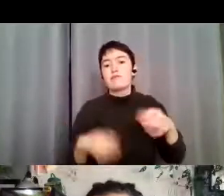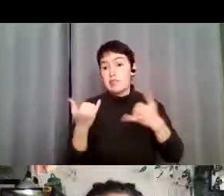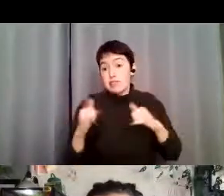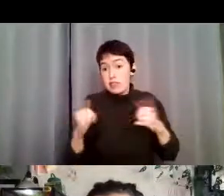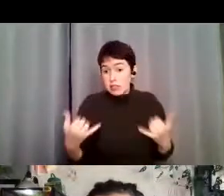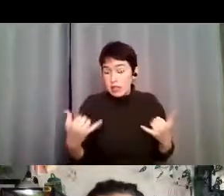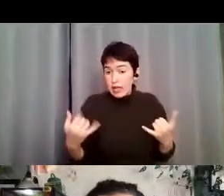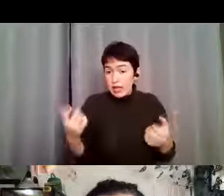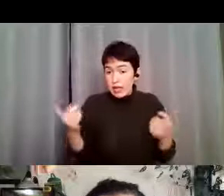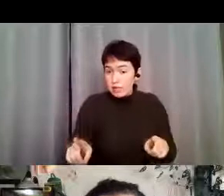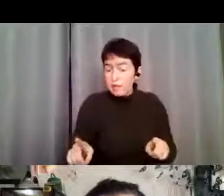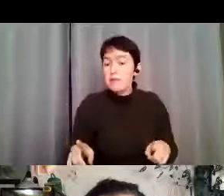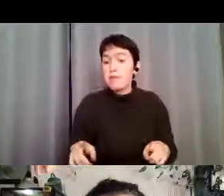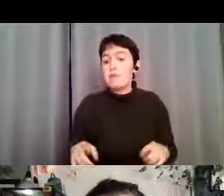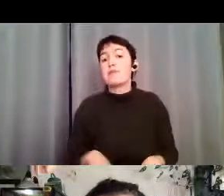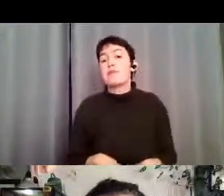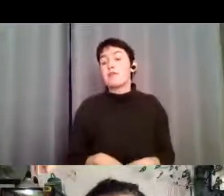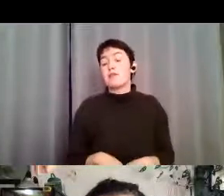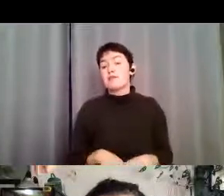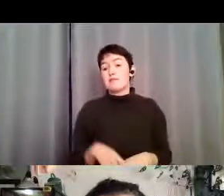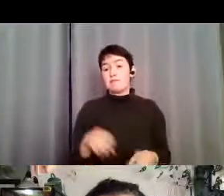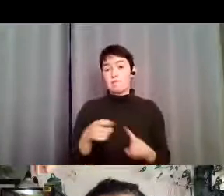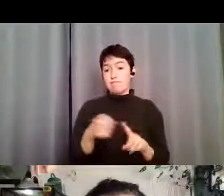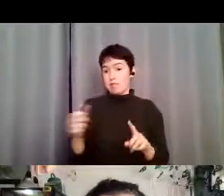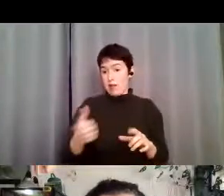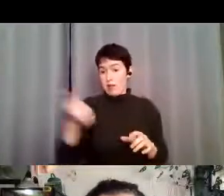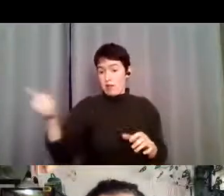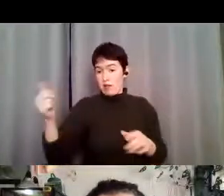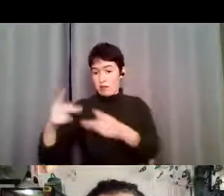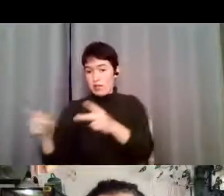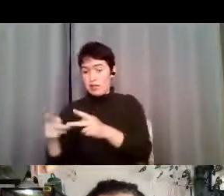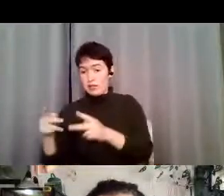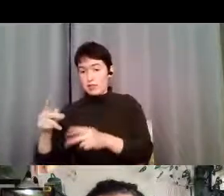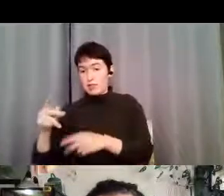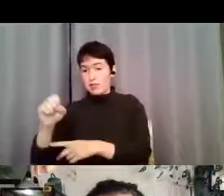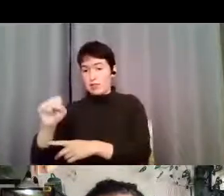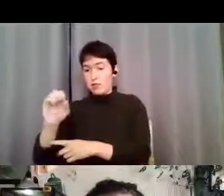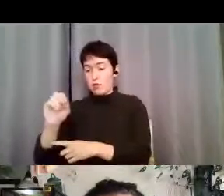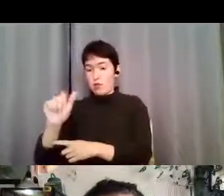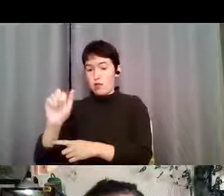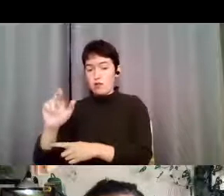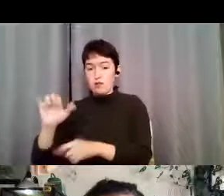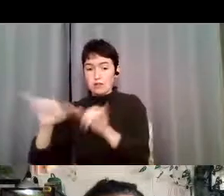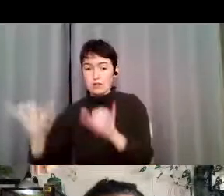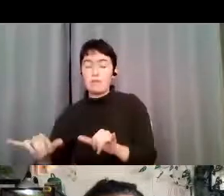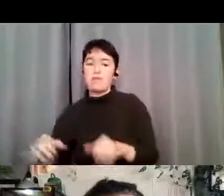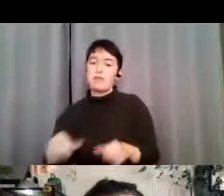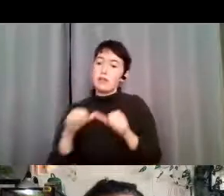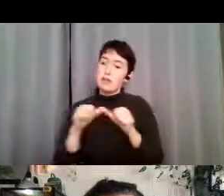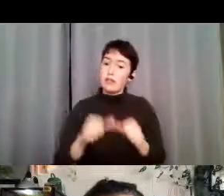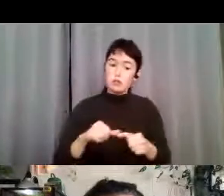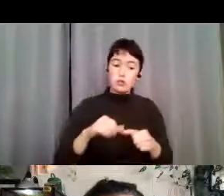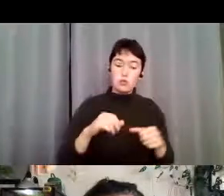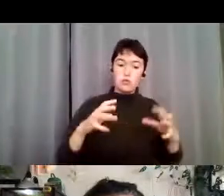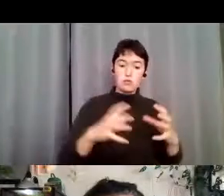left over and come from elsewhere in the solar system. And those continue to form craters even today.